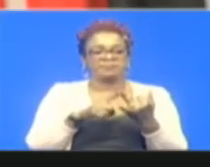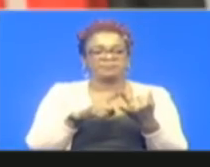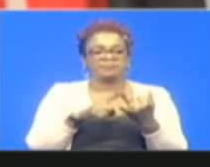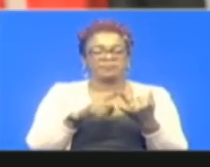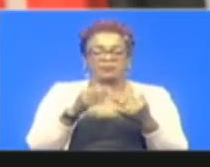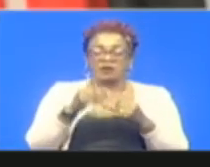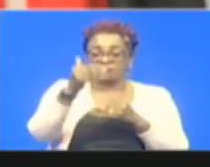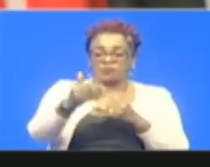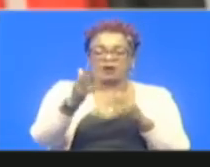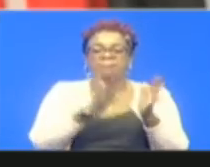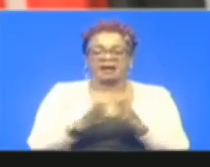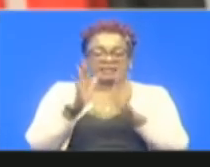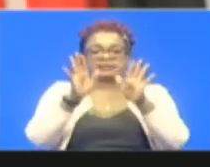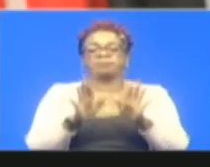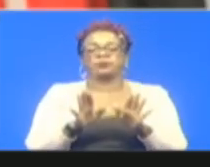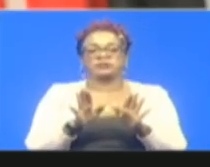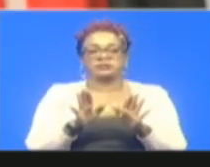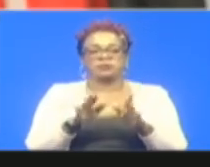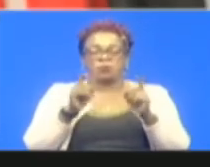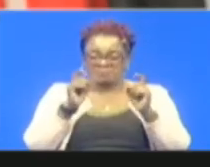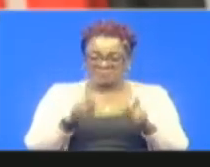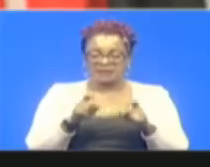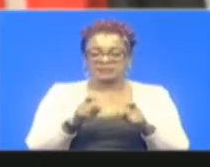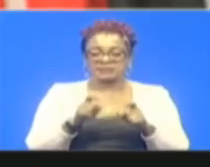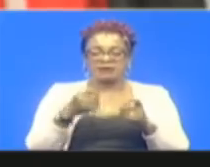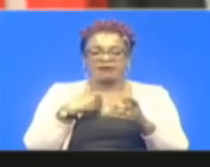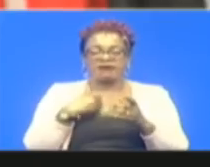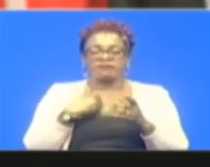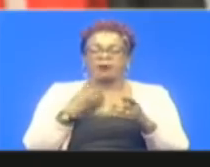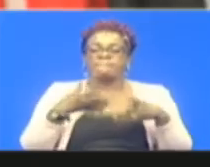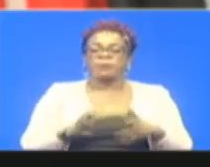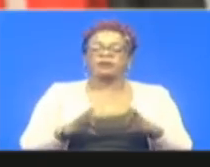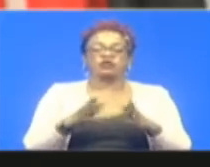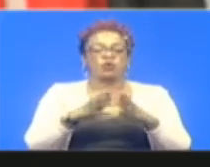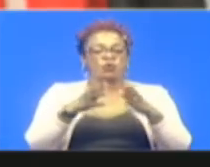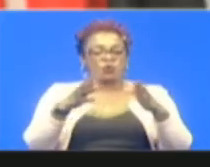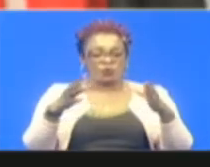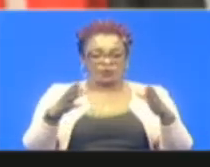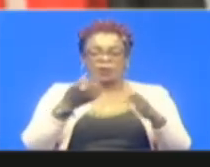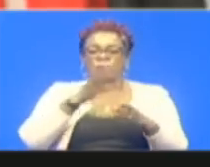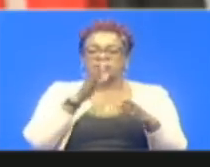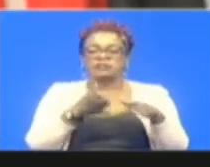planning is key. We must project population growth, the water sources,